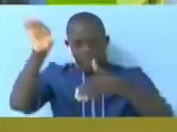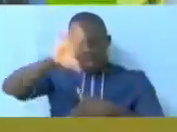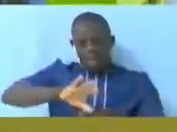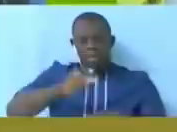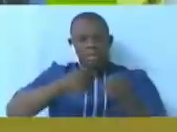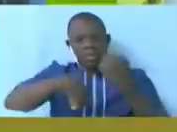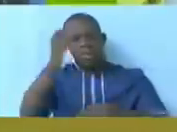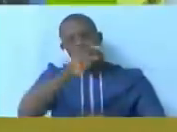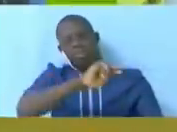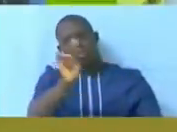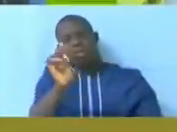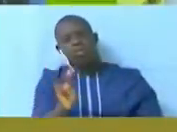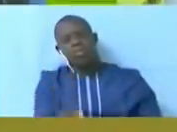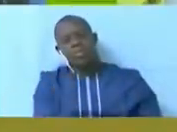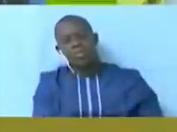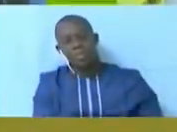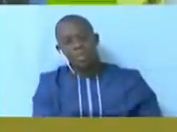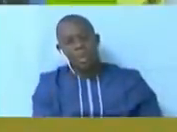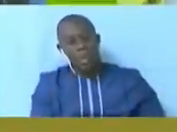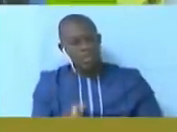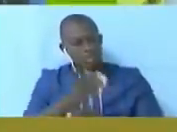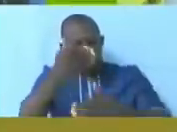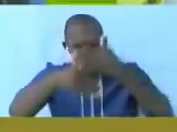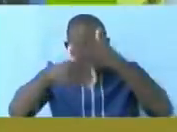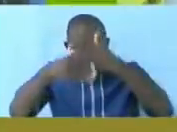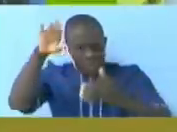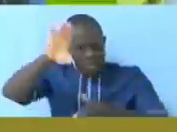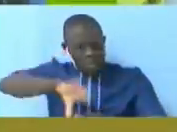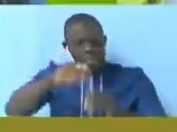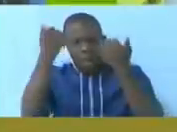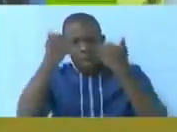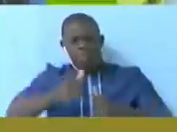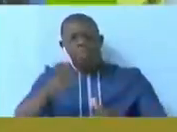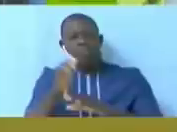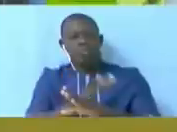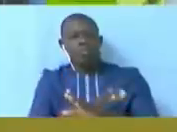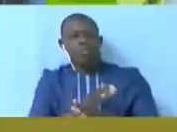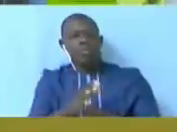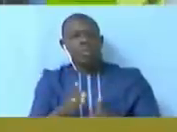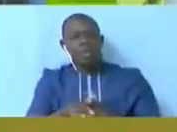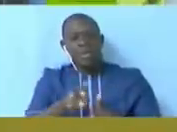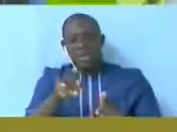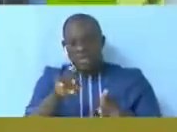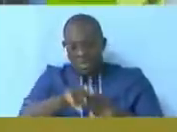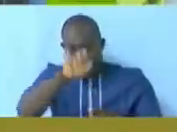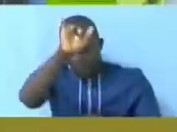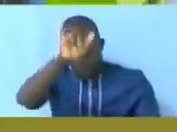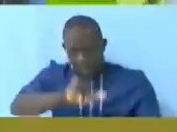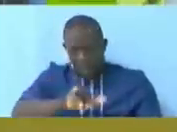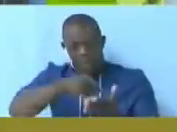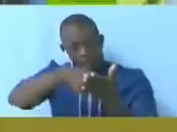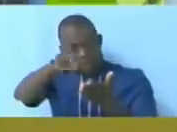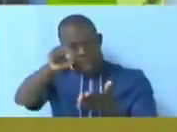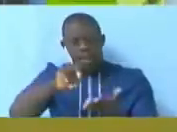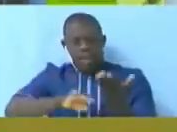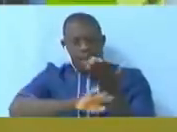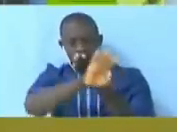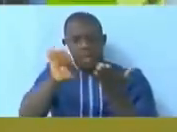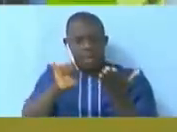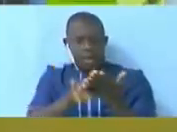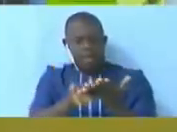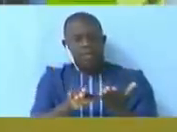wafima. And the fencing took place sanzangiro keta in the year of the poaches. Sango men na firo